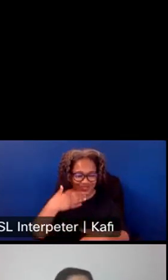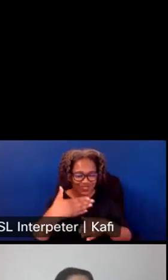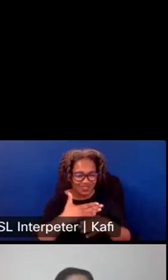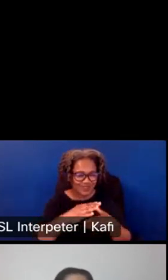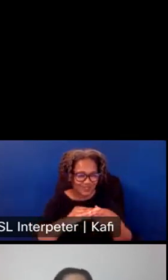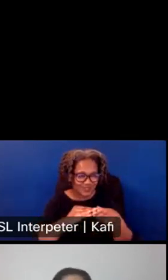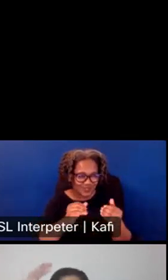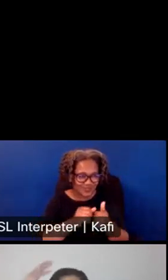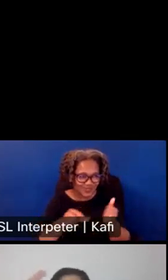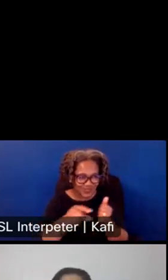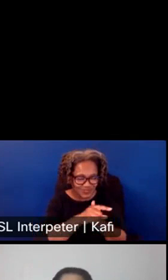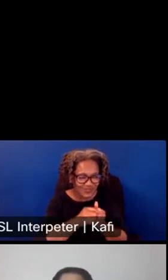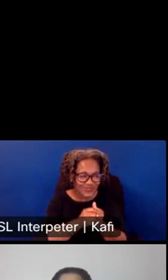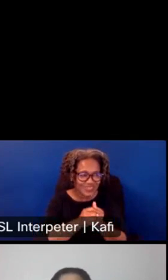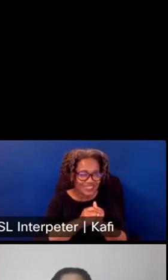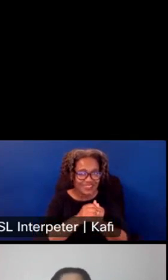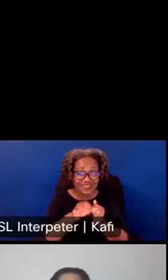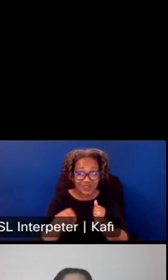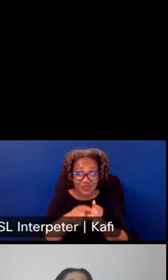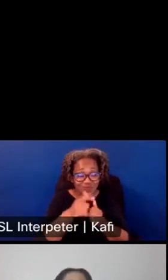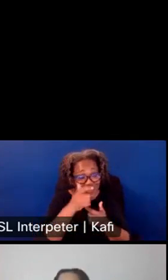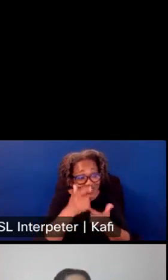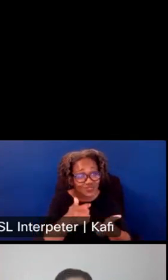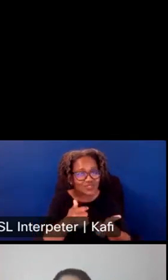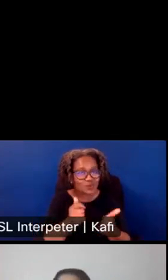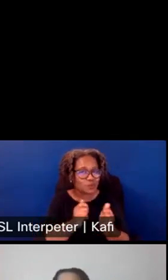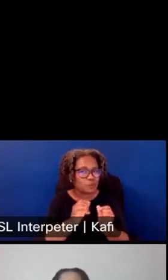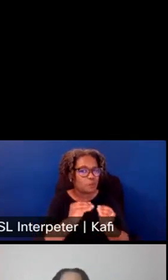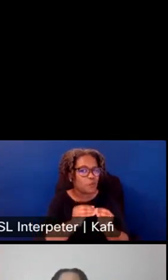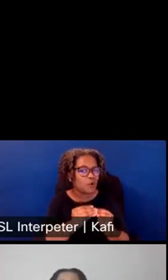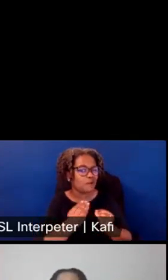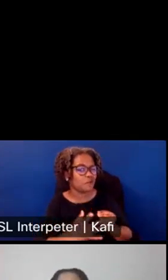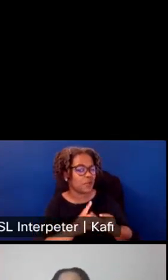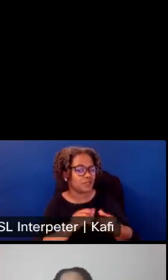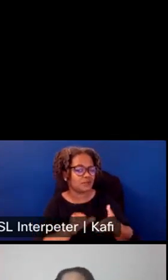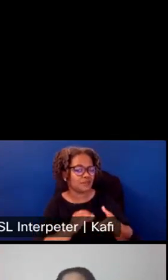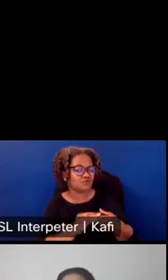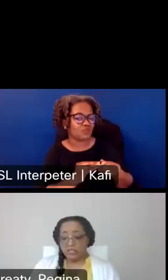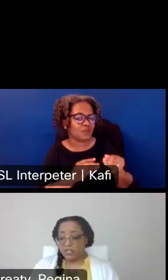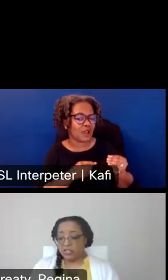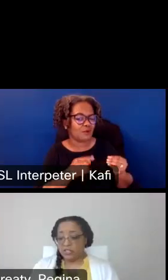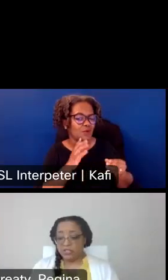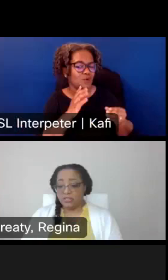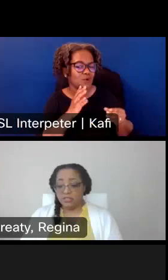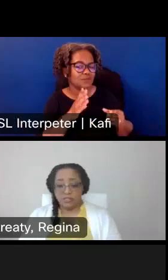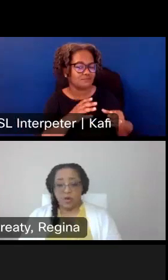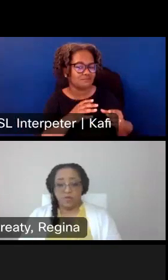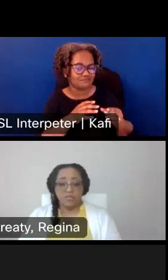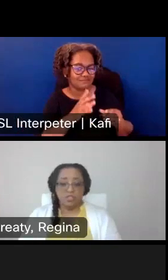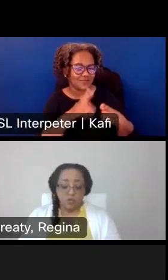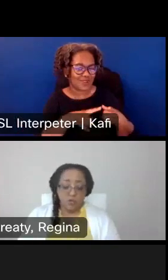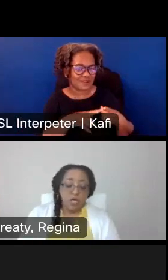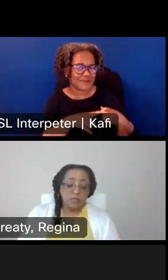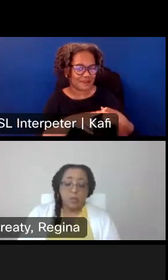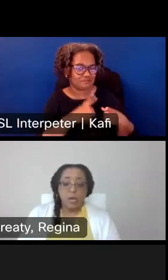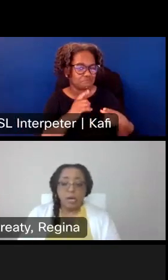story about the scalp and Charlotte, send me an email. I'll tell you. While we have Dr. Dudley, she's the star of this